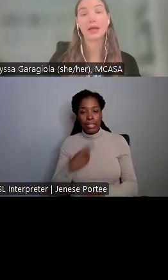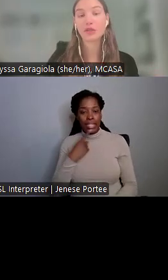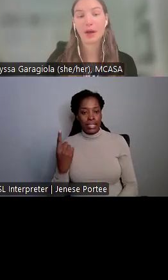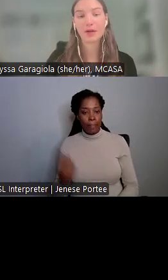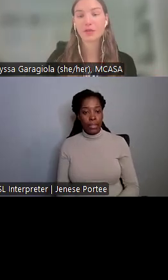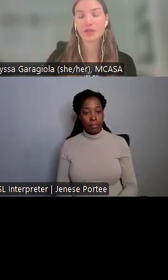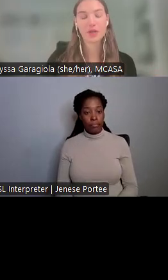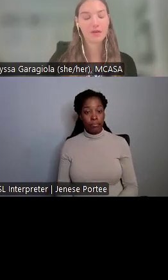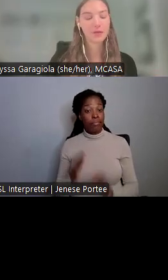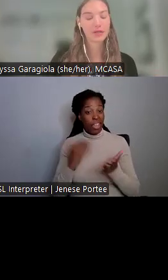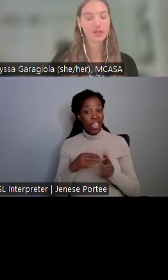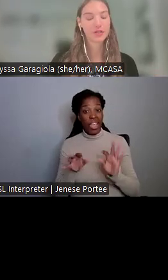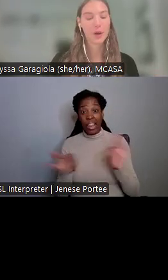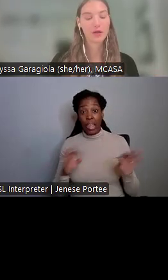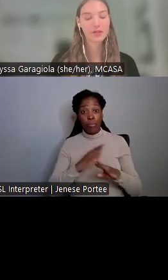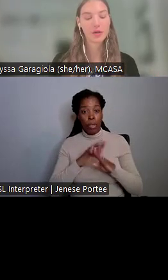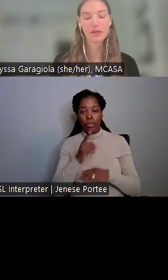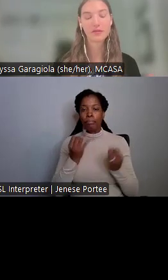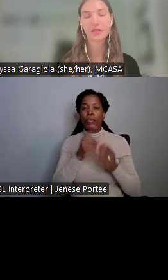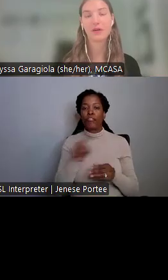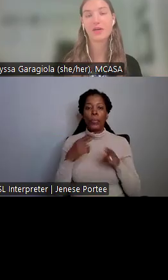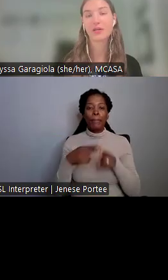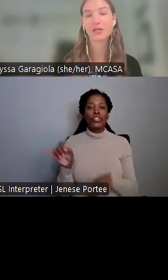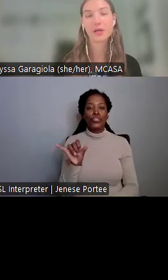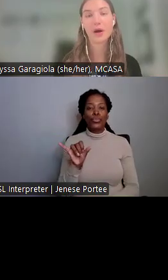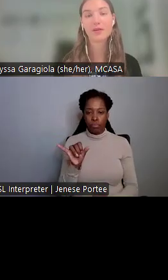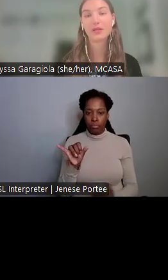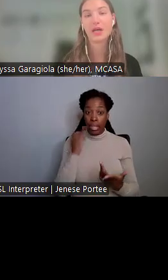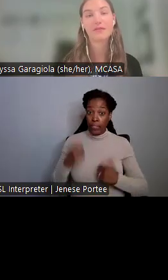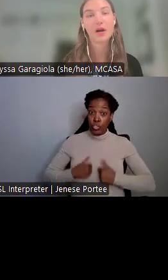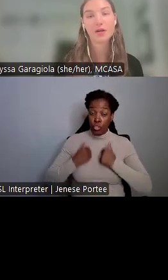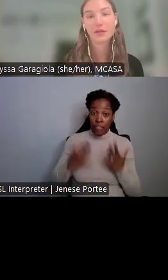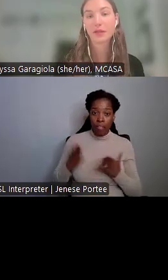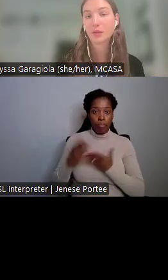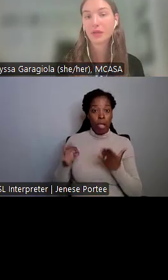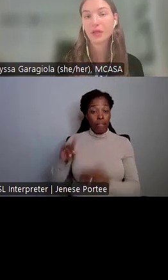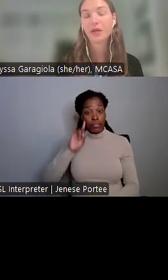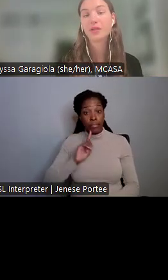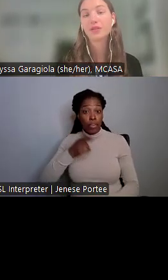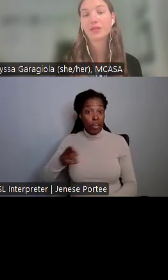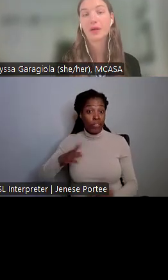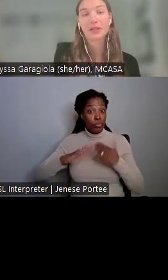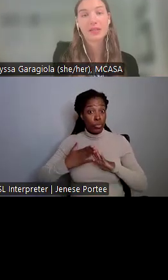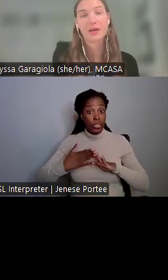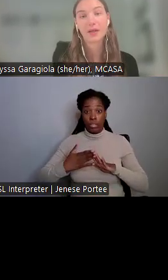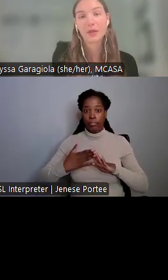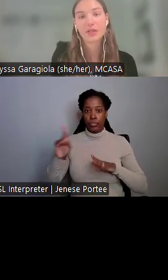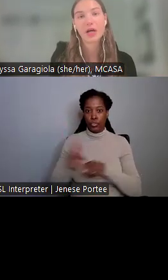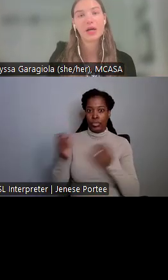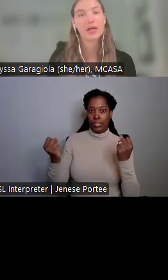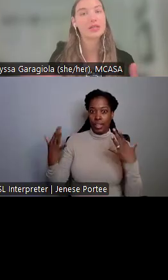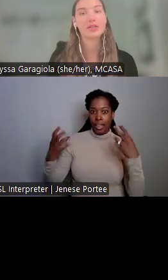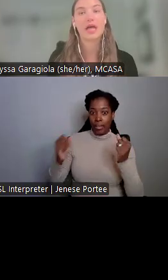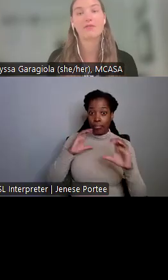Again, language barriers, which a lot of you mentioned as well. So if the survivor is a part of the deaf or hard of hearing community and uses American Sign